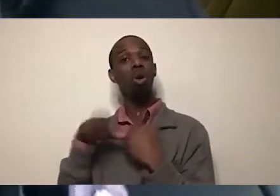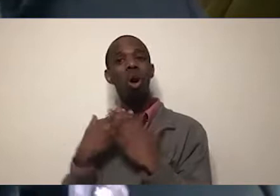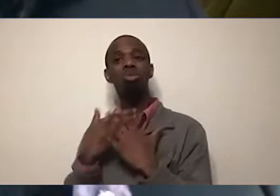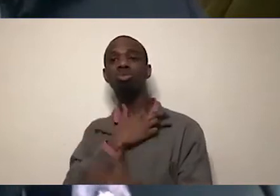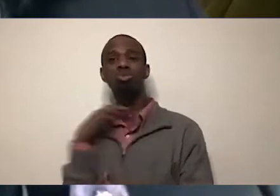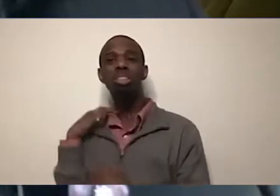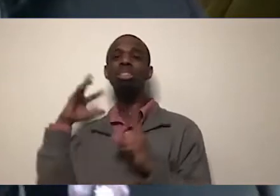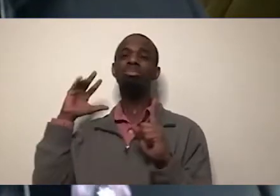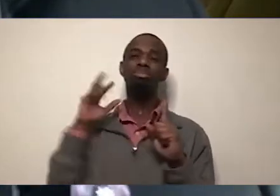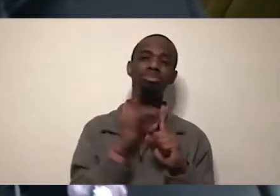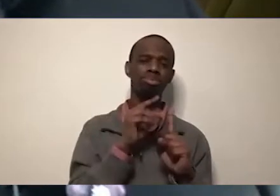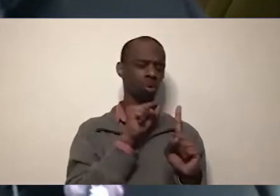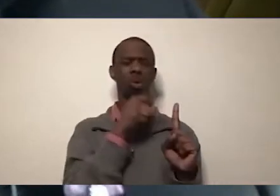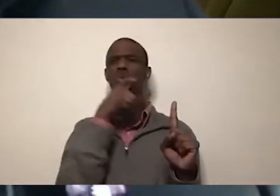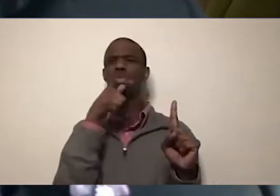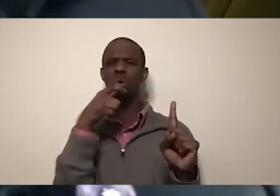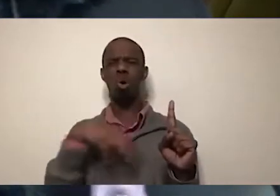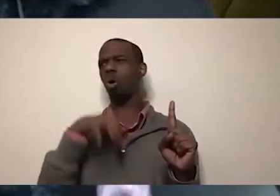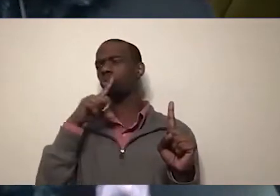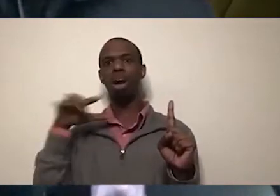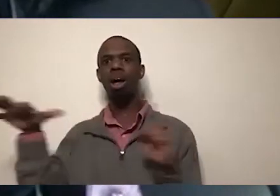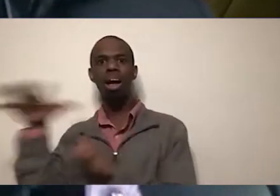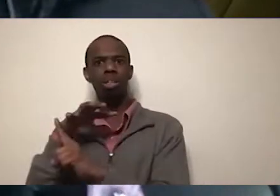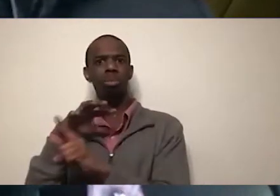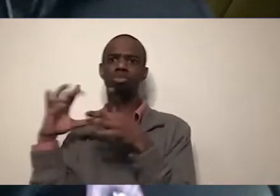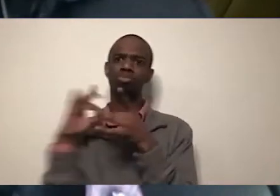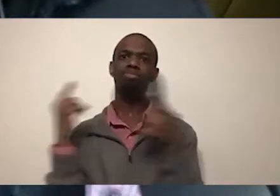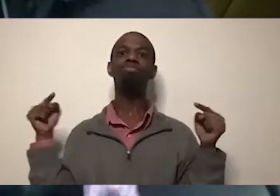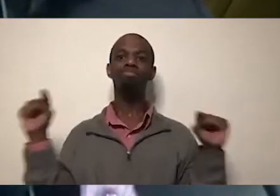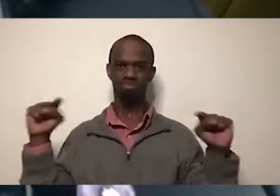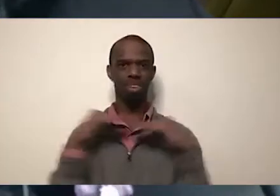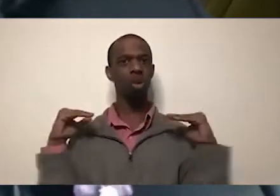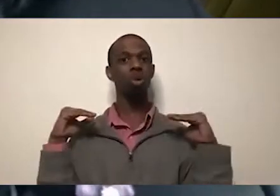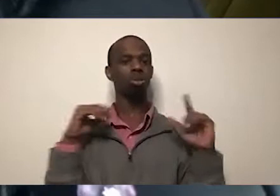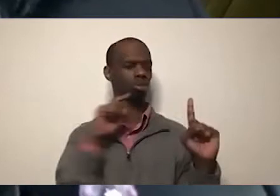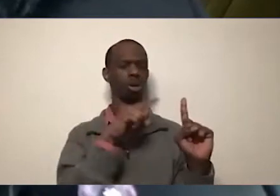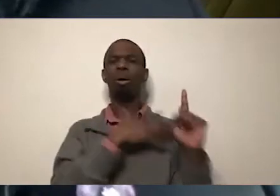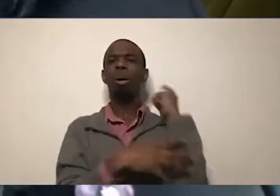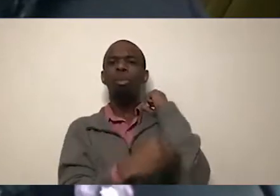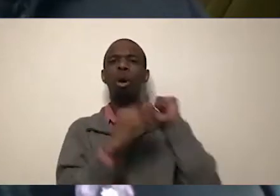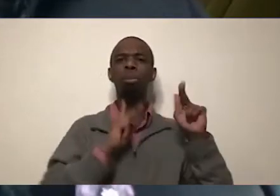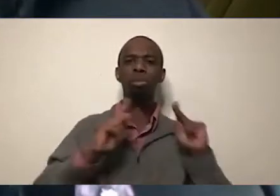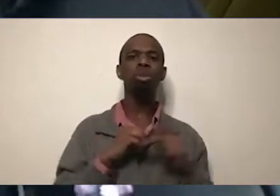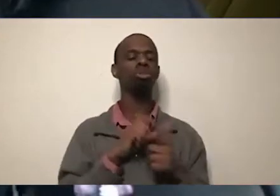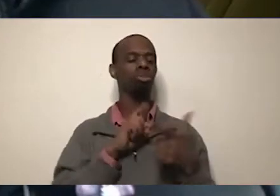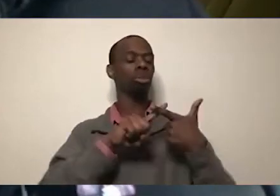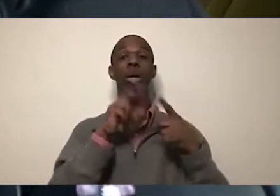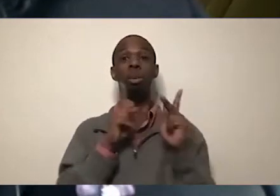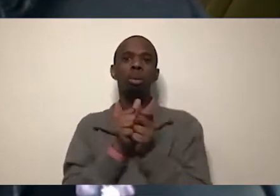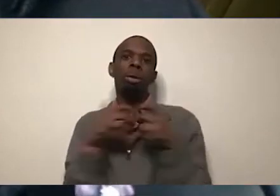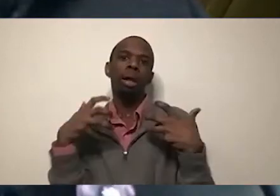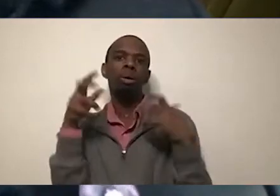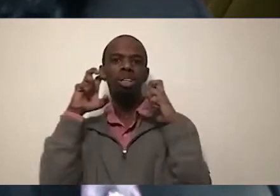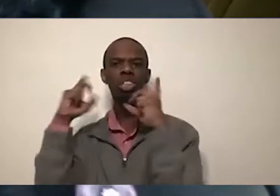thing. No, people of color. If you look at the data, it's very, very clear that it's a person of color, you are more